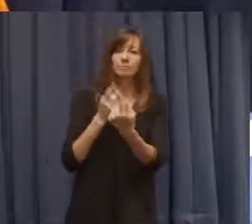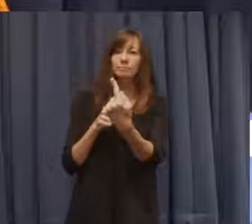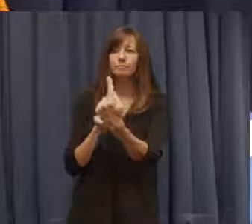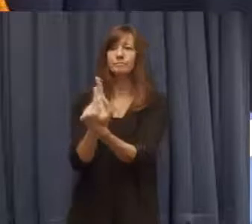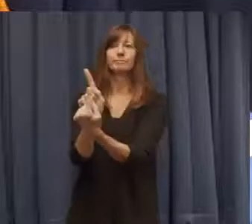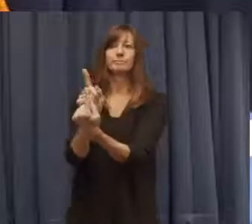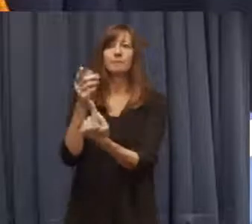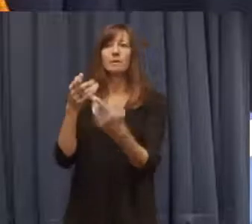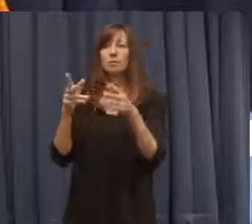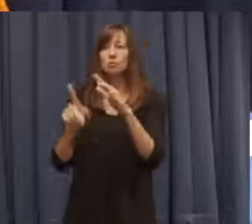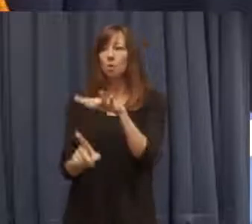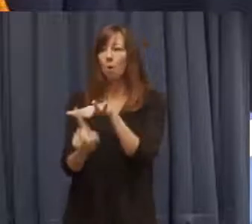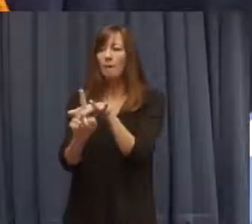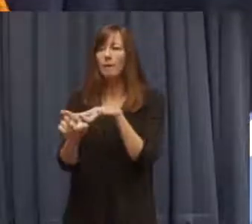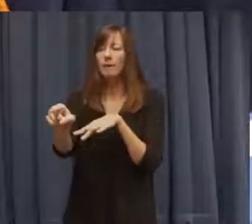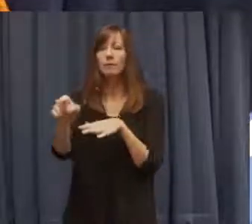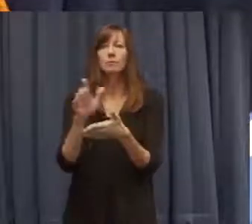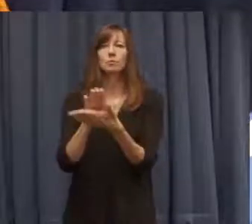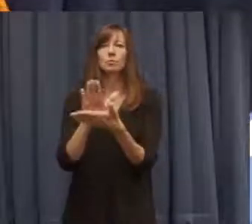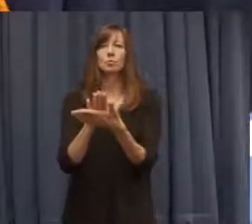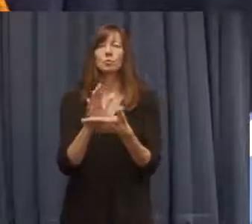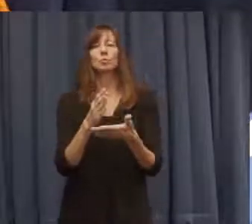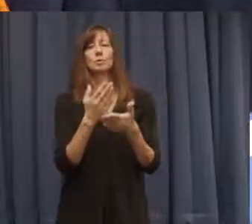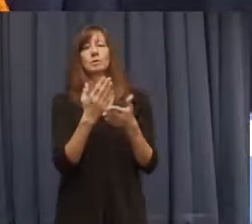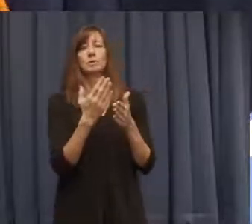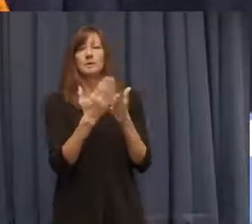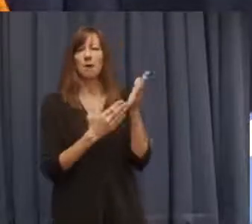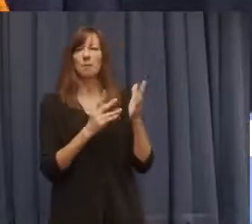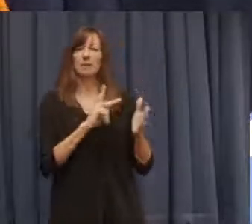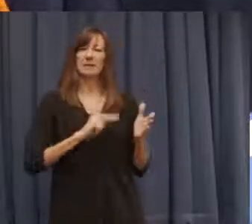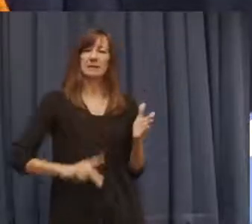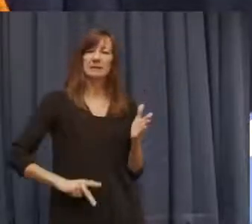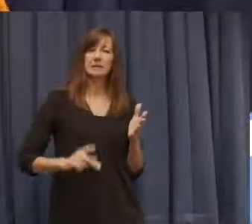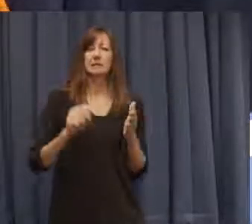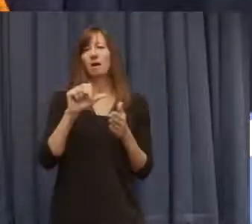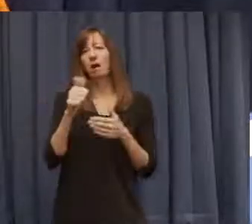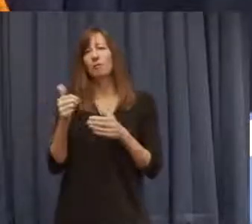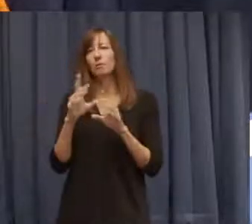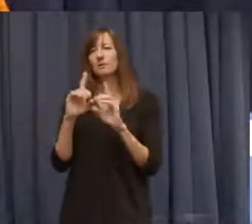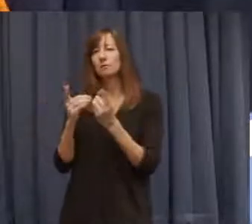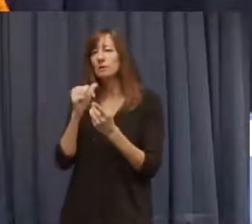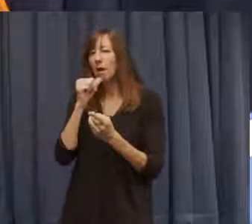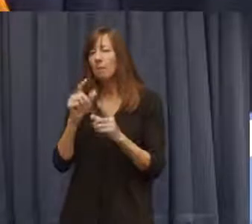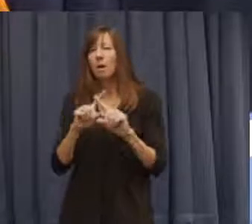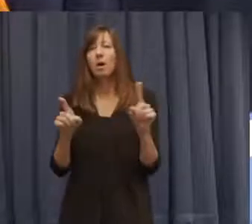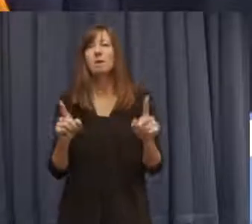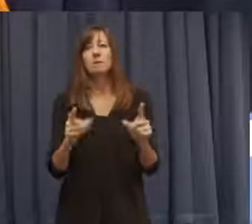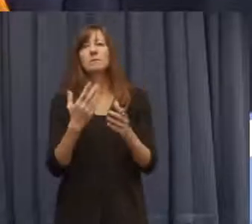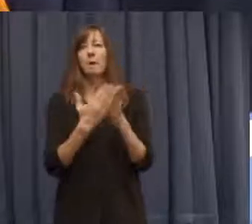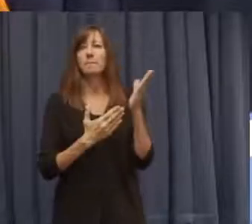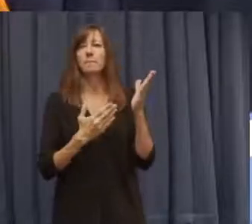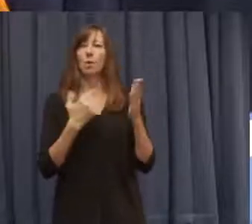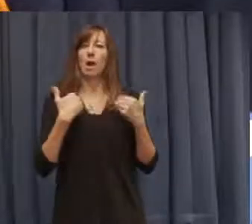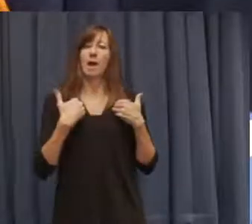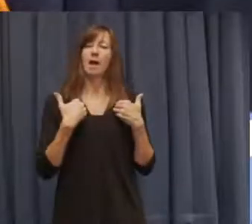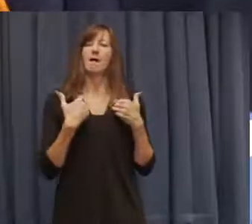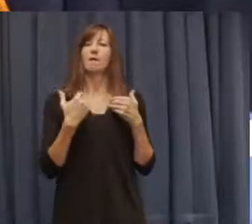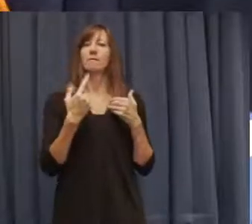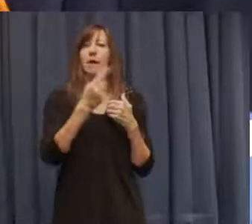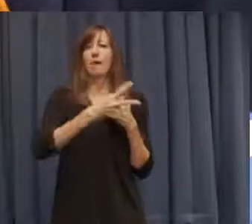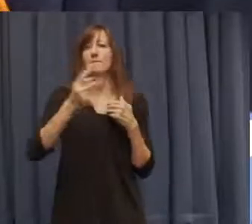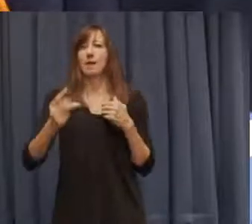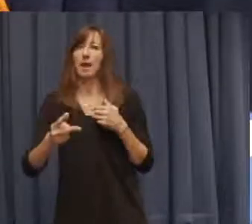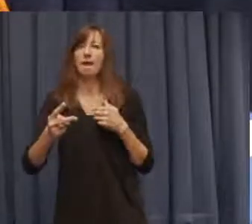Kingston and New Paltz. So all the other districts do have some form of hybrid learning, with some in-person happening, which